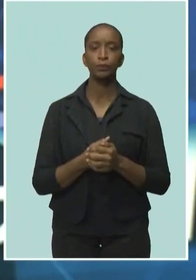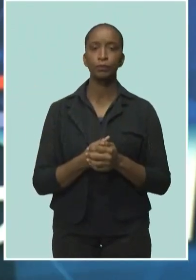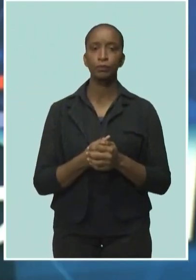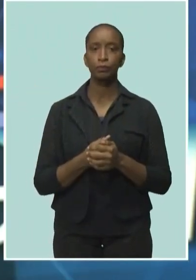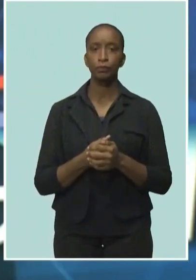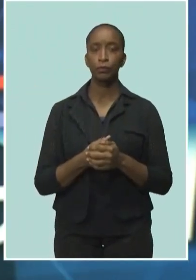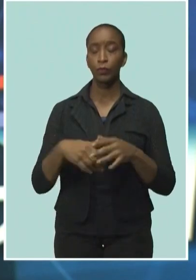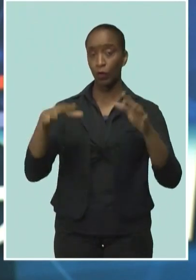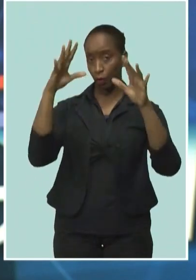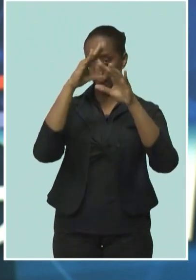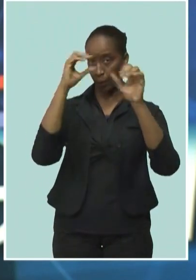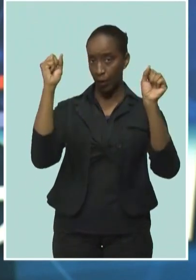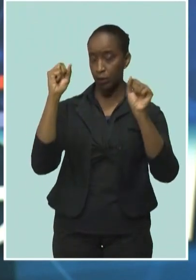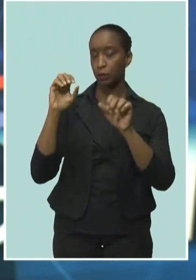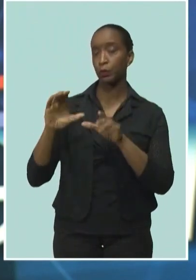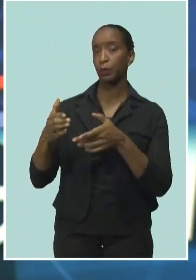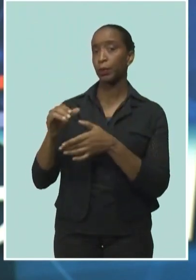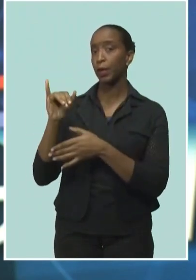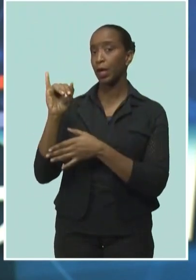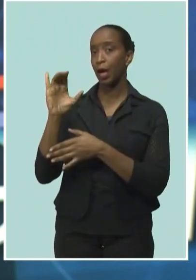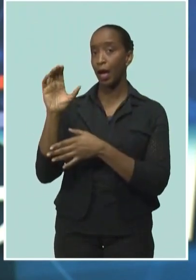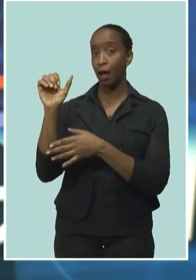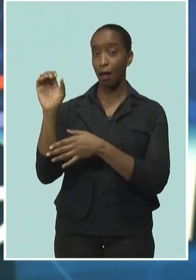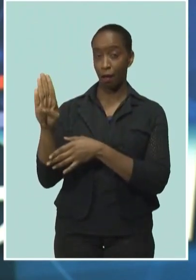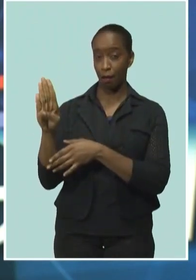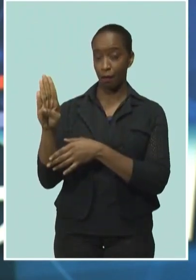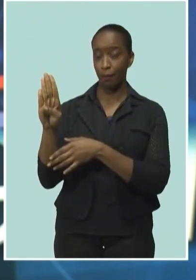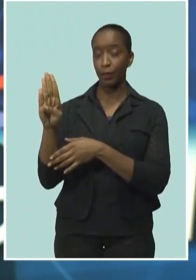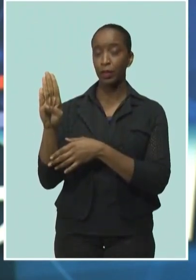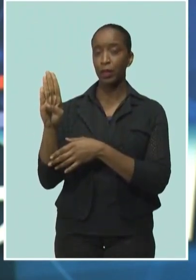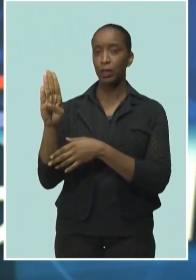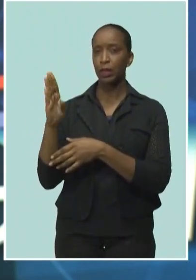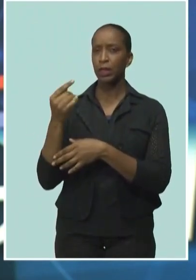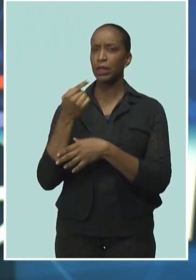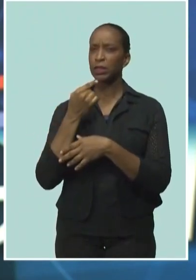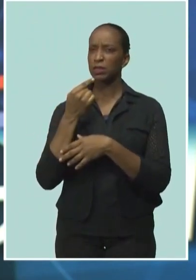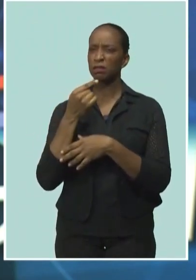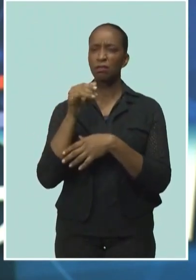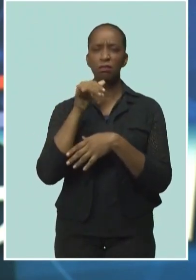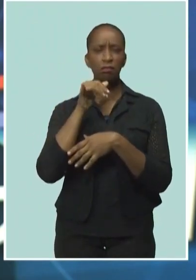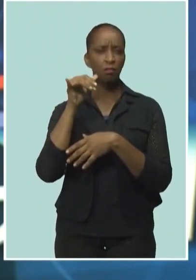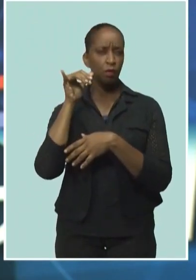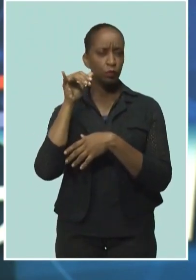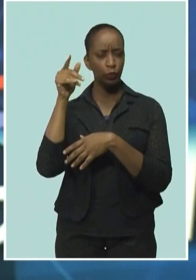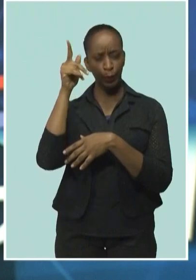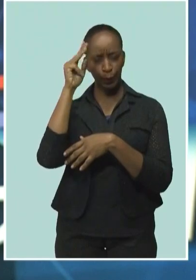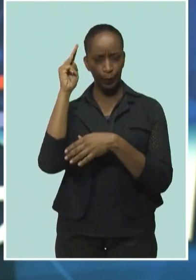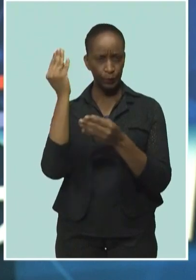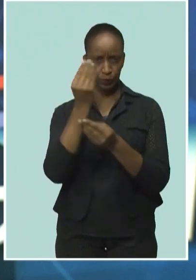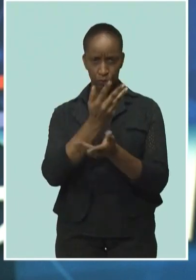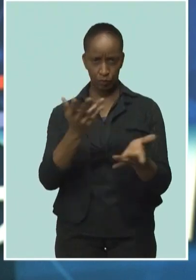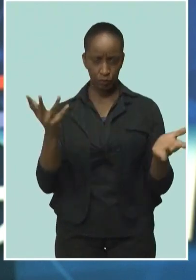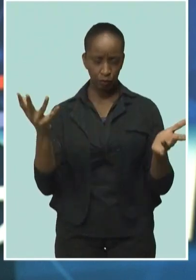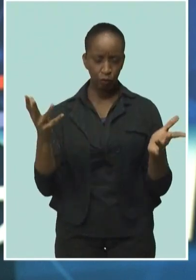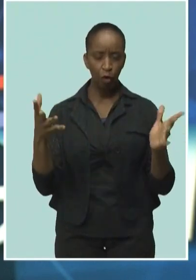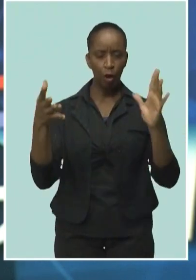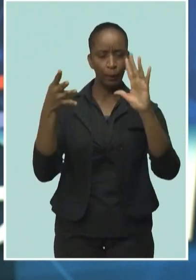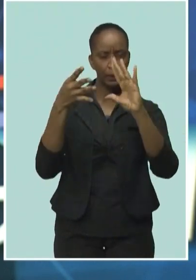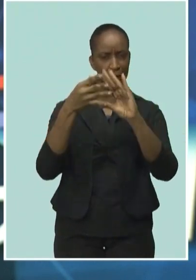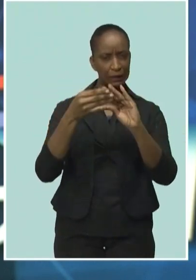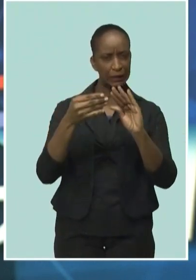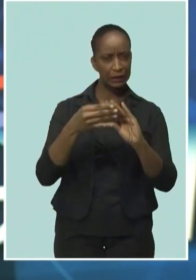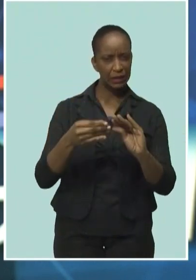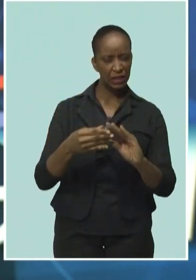of Chartered Accountants of Barbados, Tracy Marshall, says terms used in yesterday's presentation of the new tax structure need